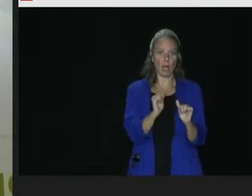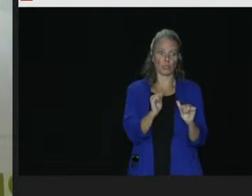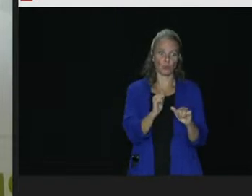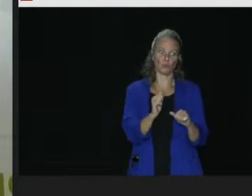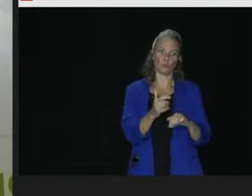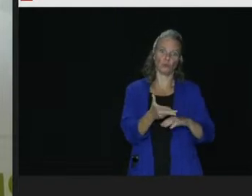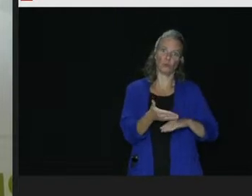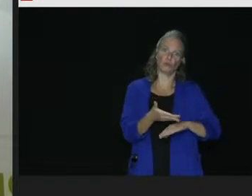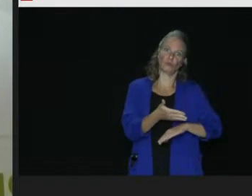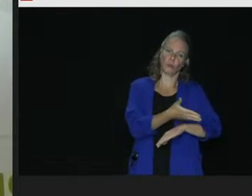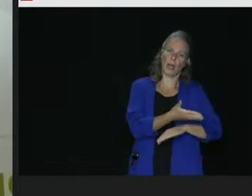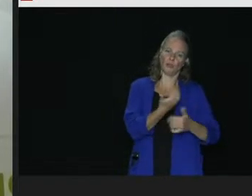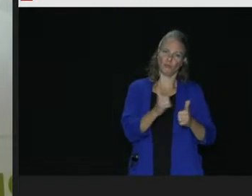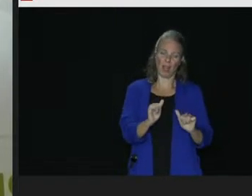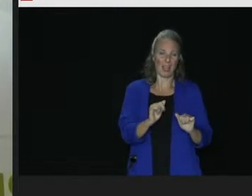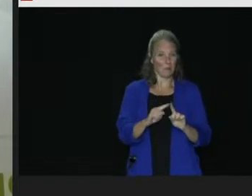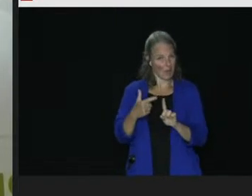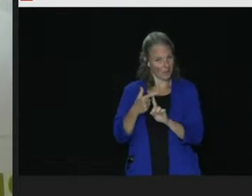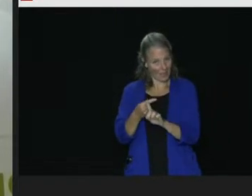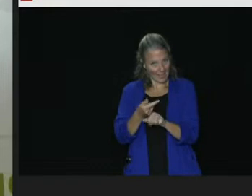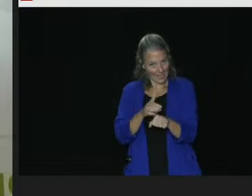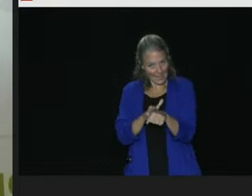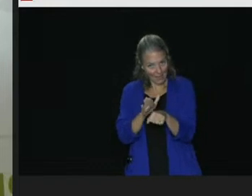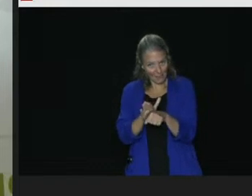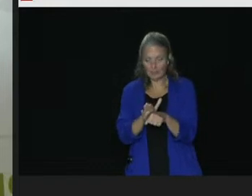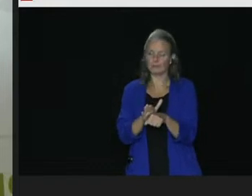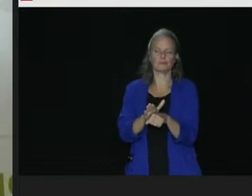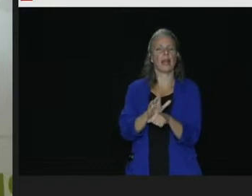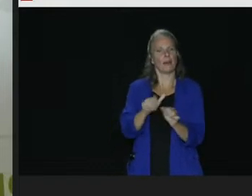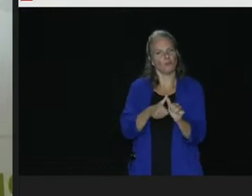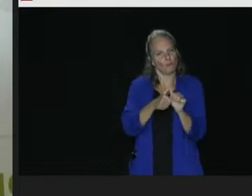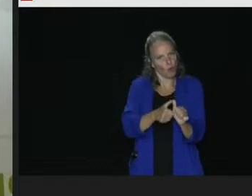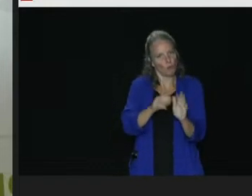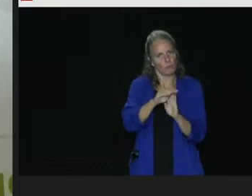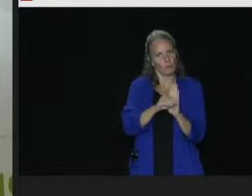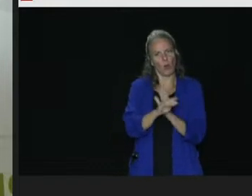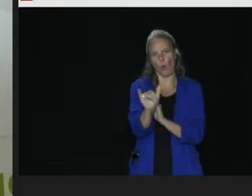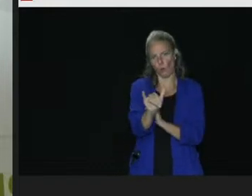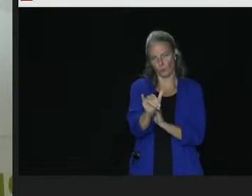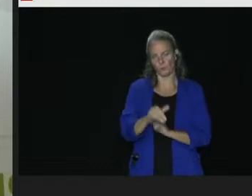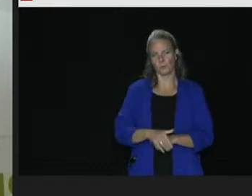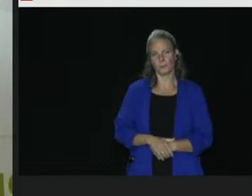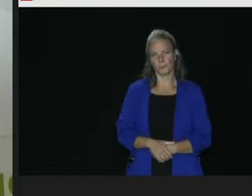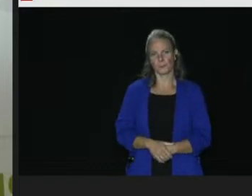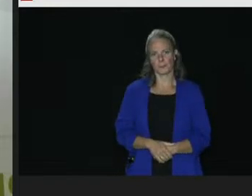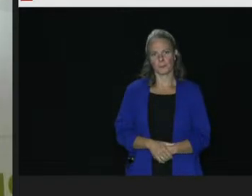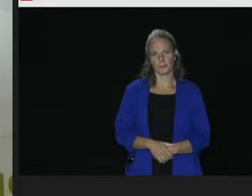cannot rely on the vaccinations alone at this point.